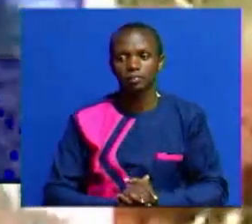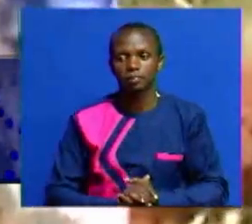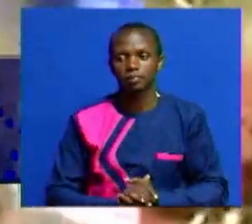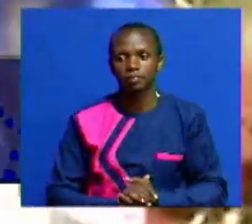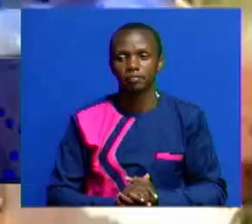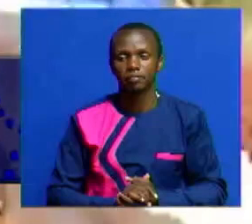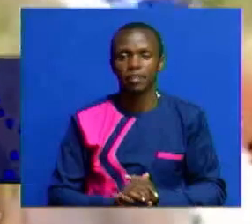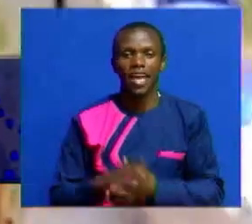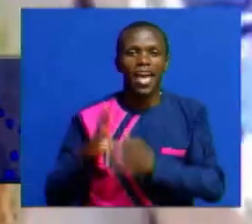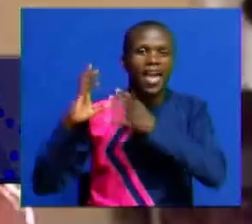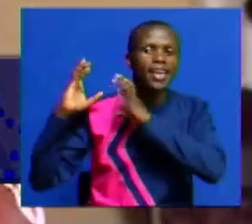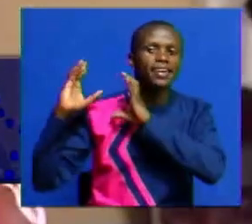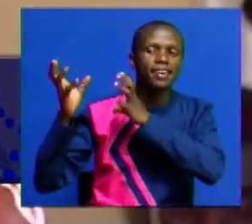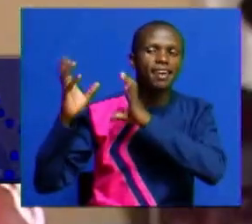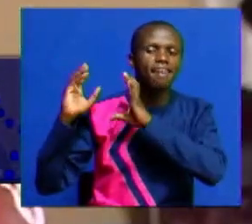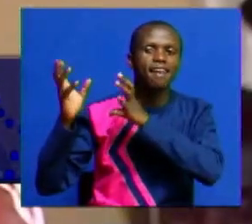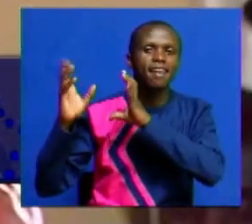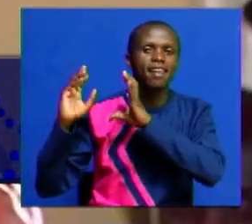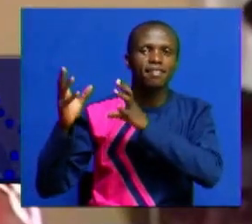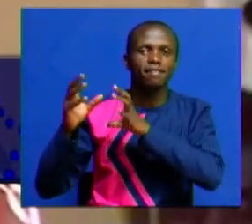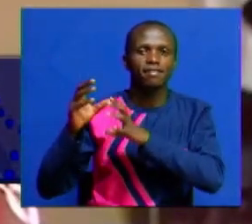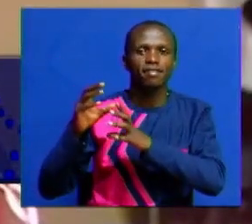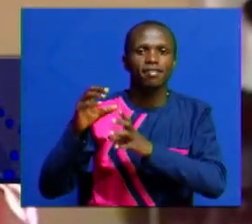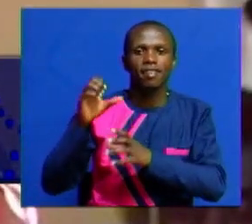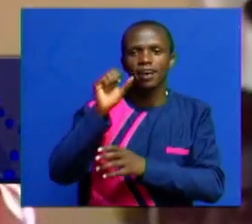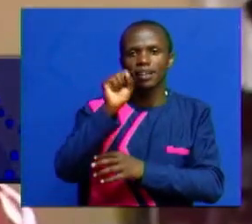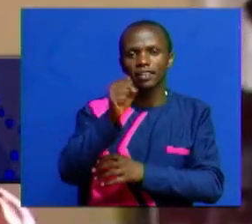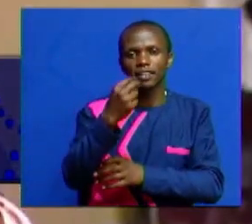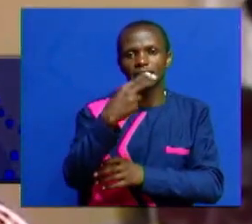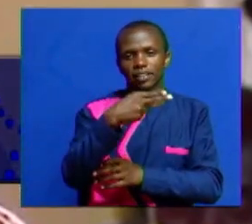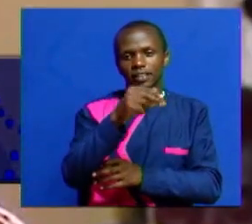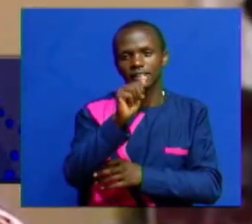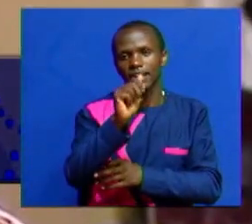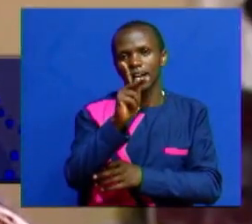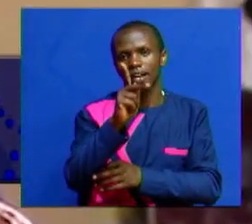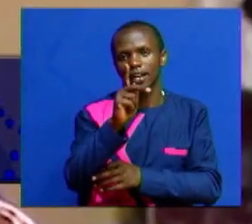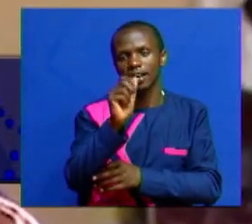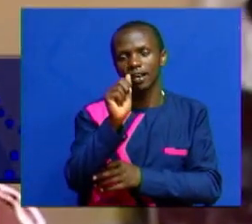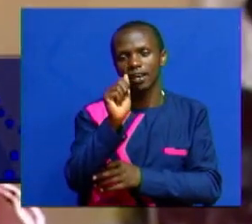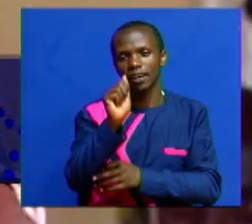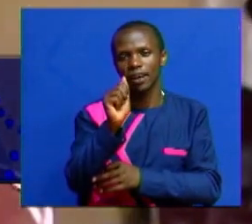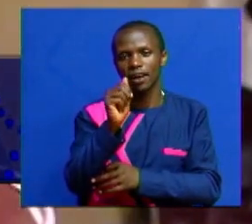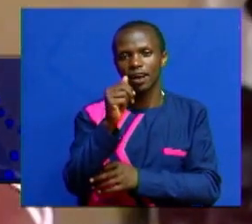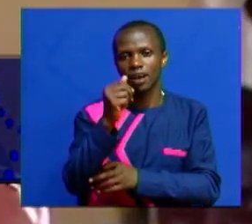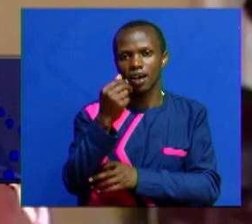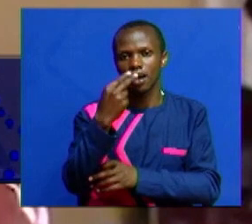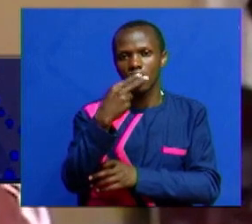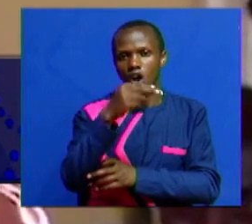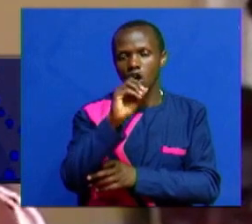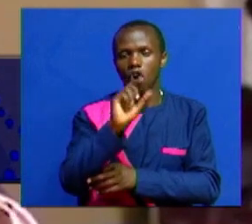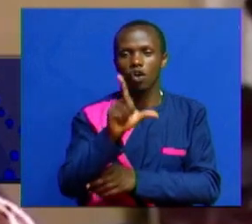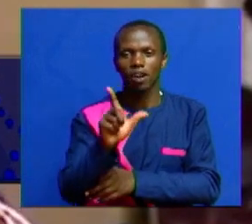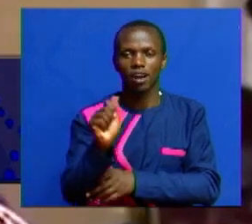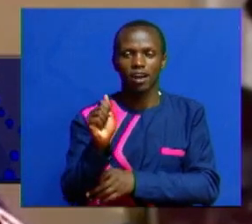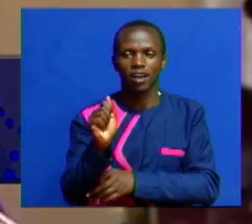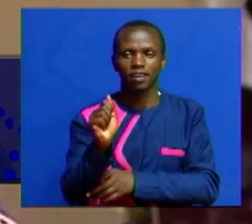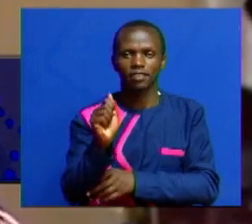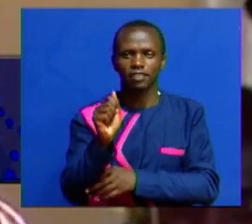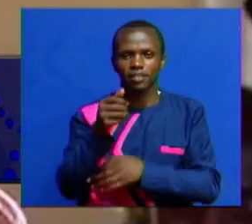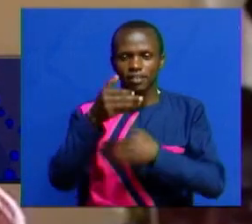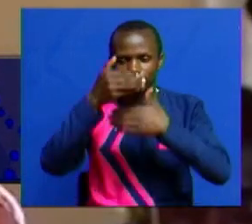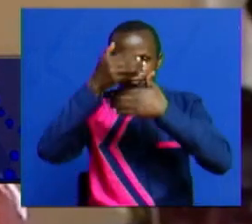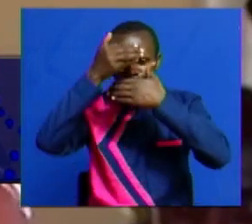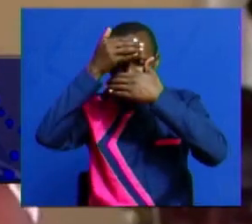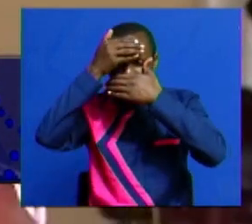In Kilifi, in Shakahola, is akin to terrorists. There is